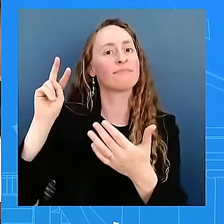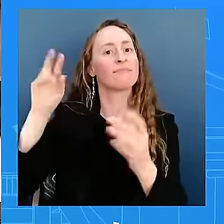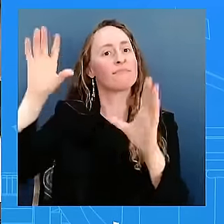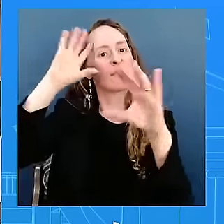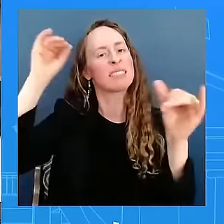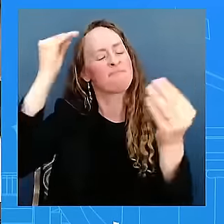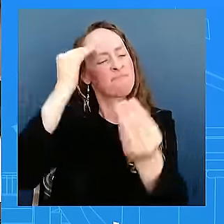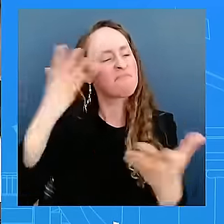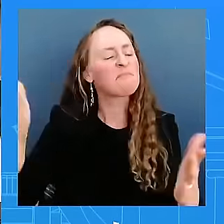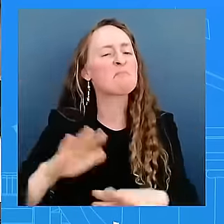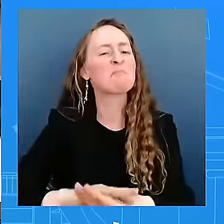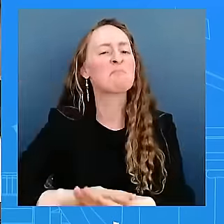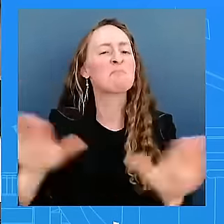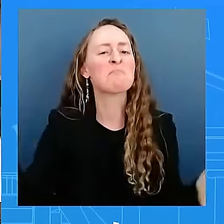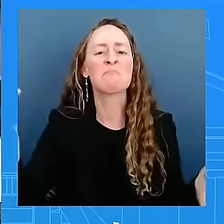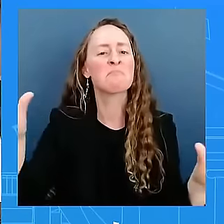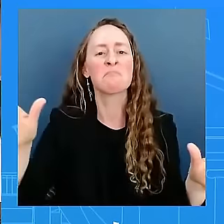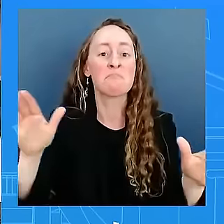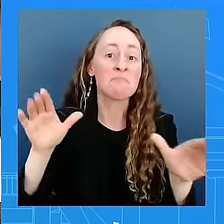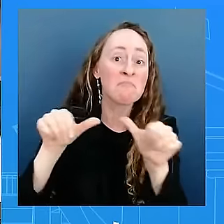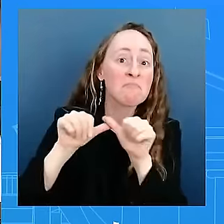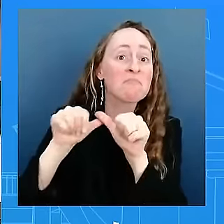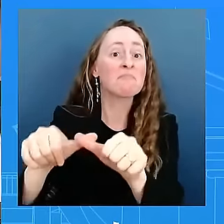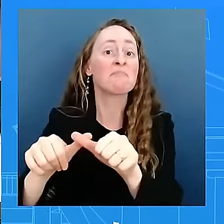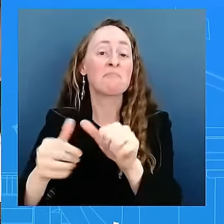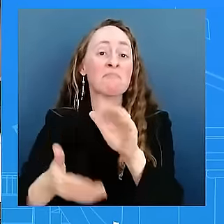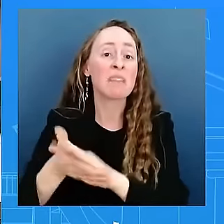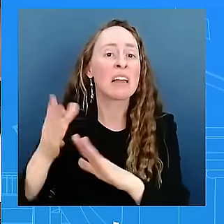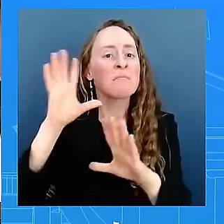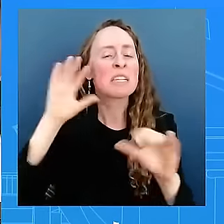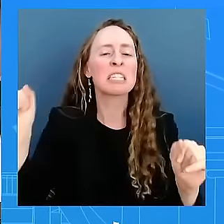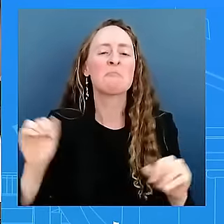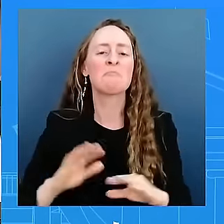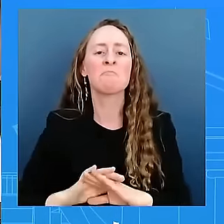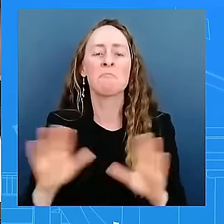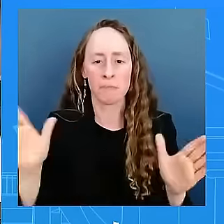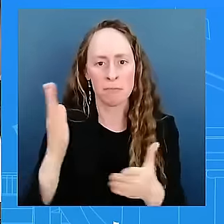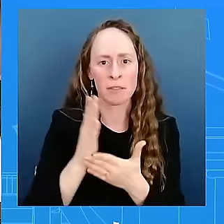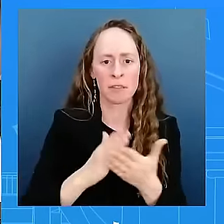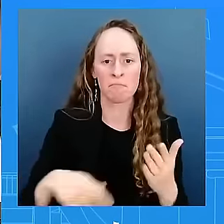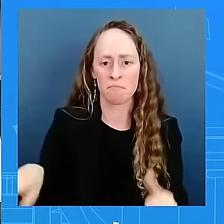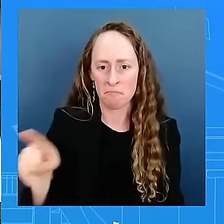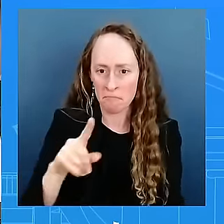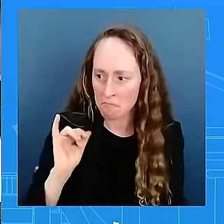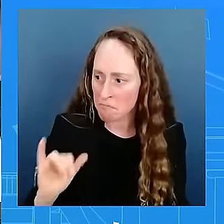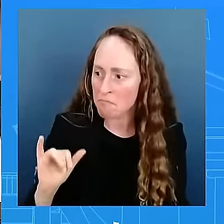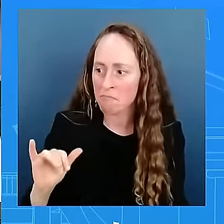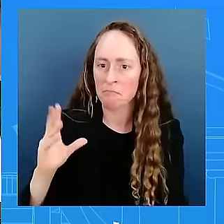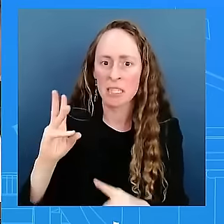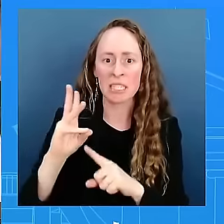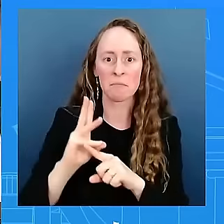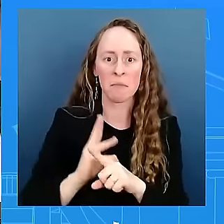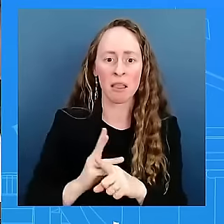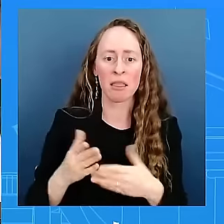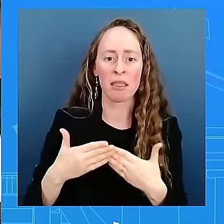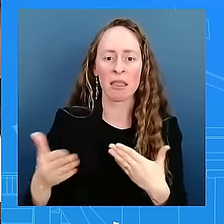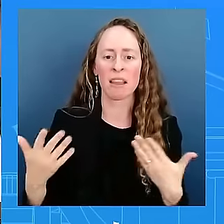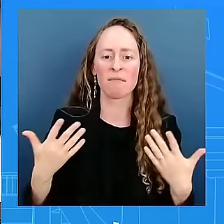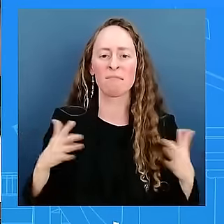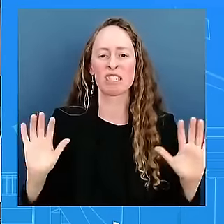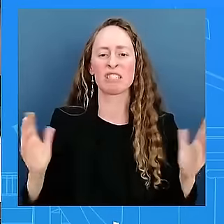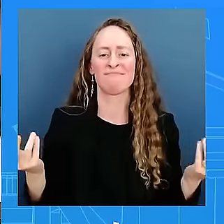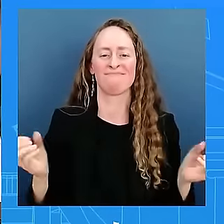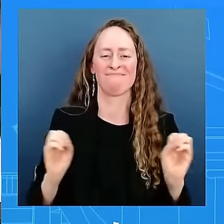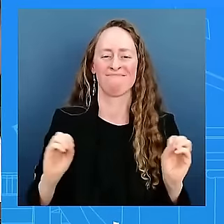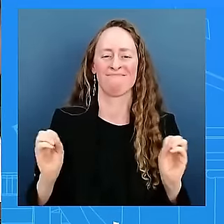him as a lame duck president. How does this news today, this joyous news at the White House, answer those critics